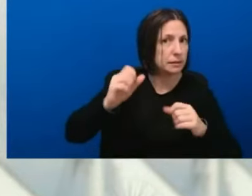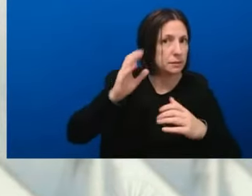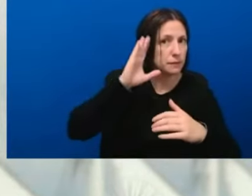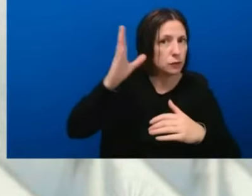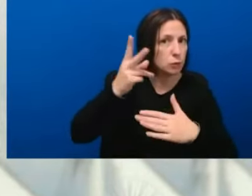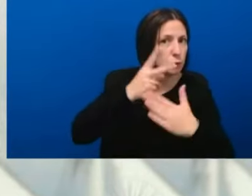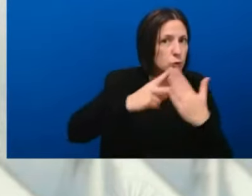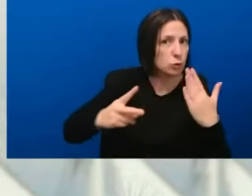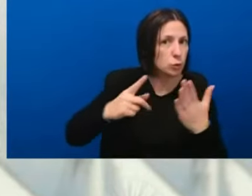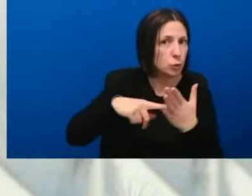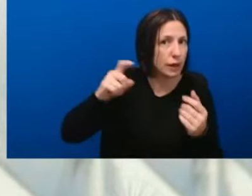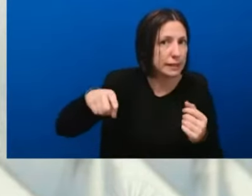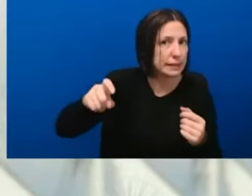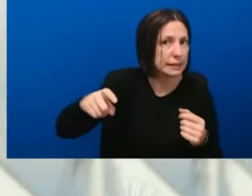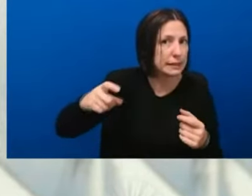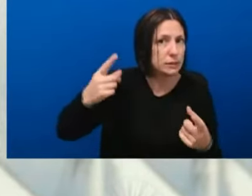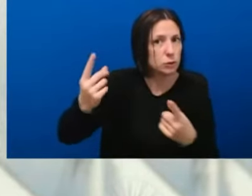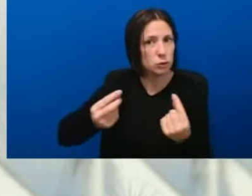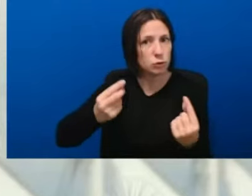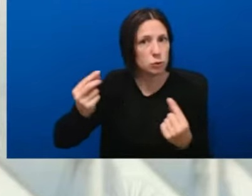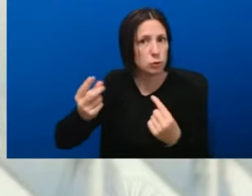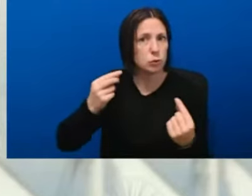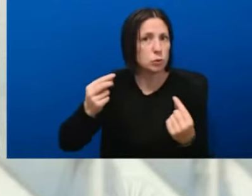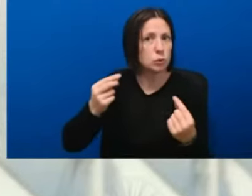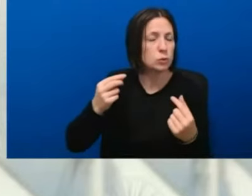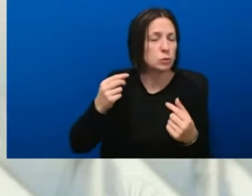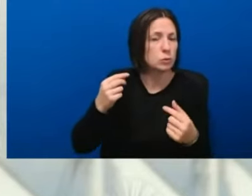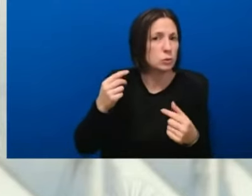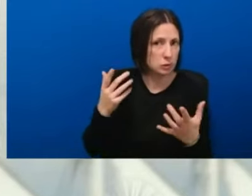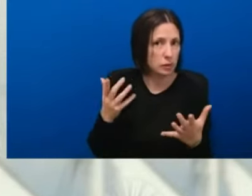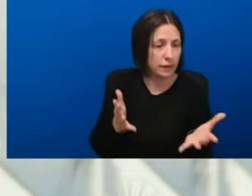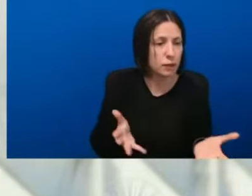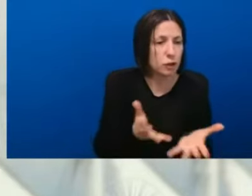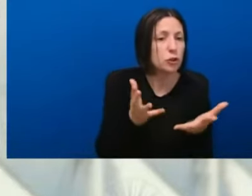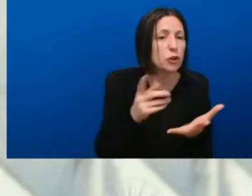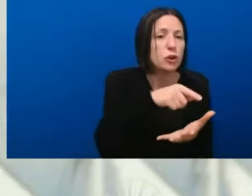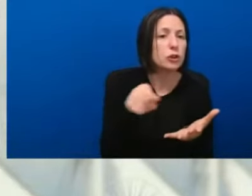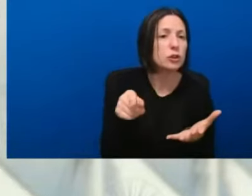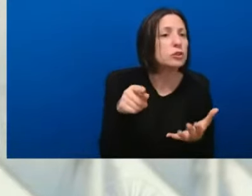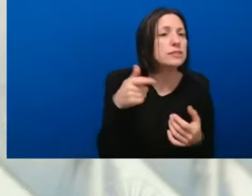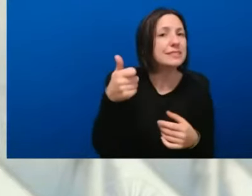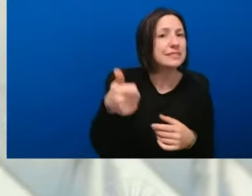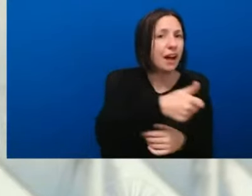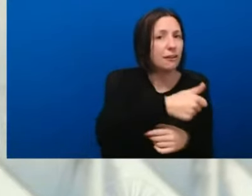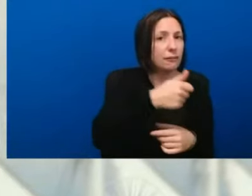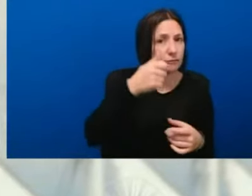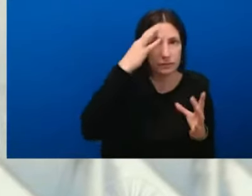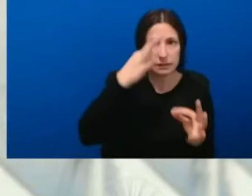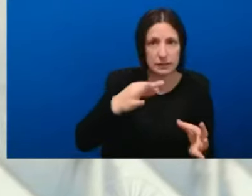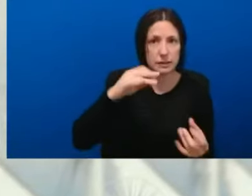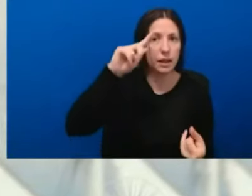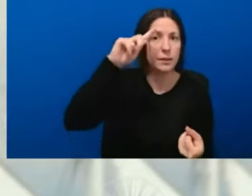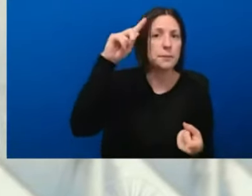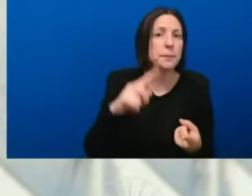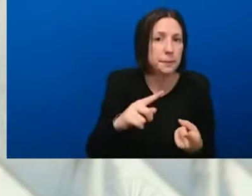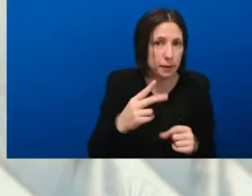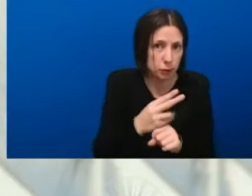and the prospect of that drought level increasing, and encourages voluntary use and